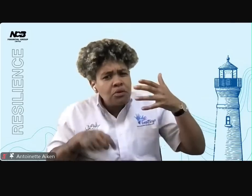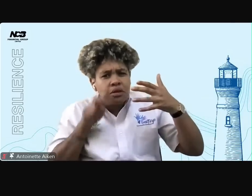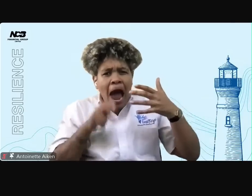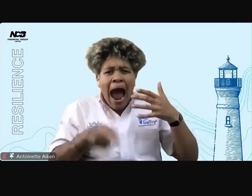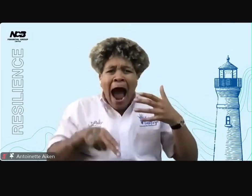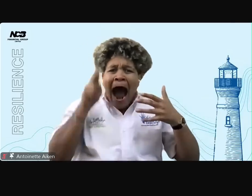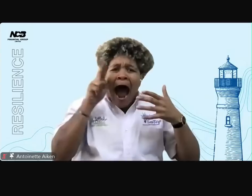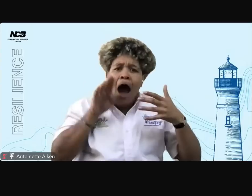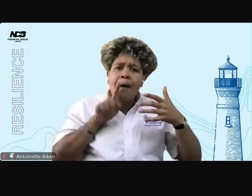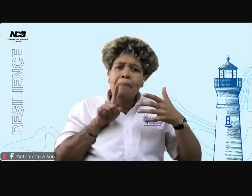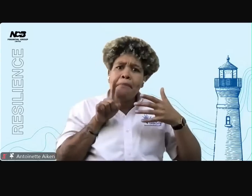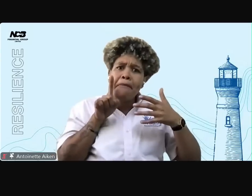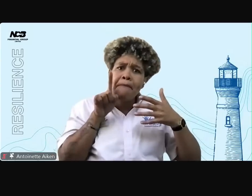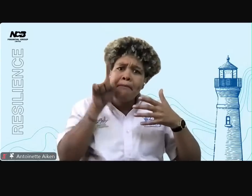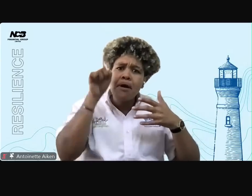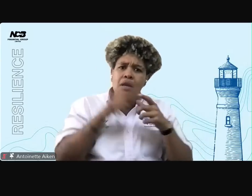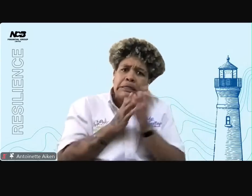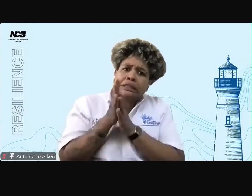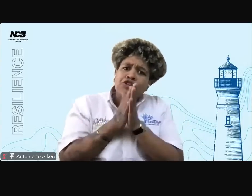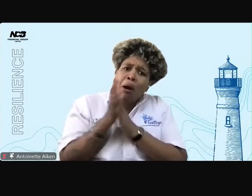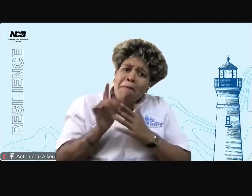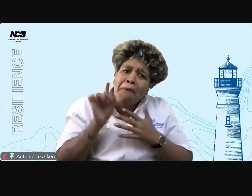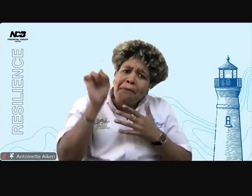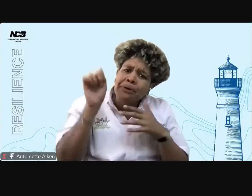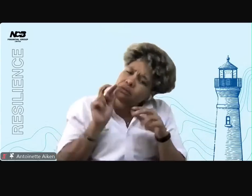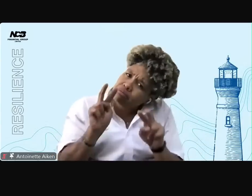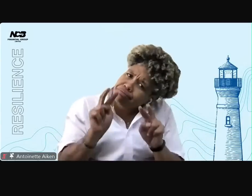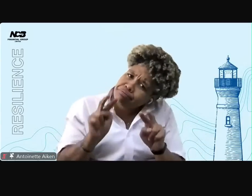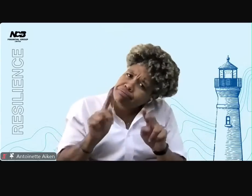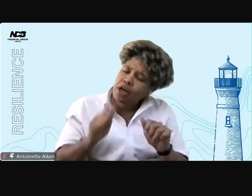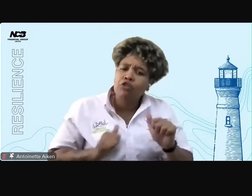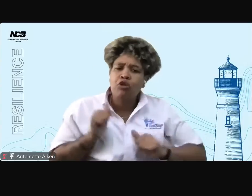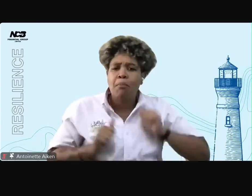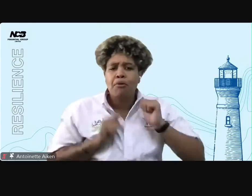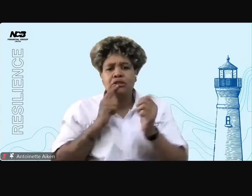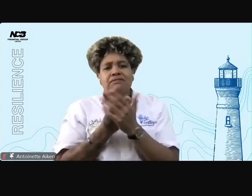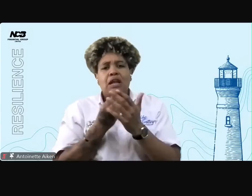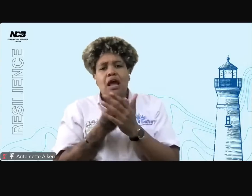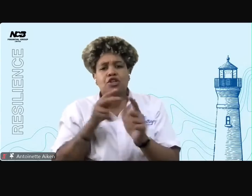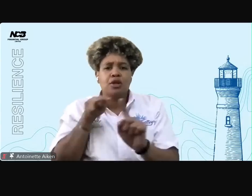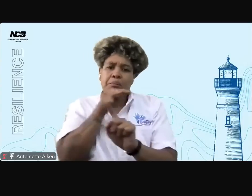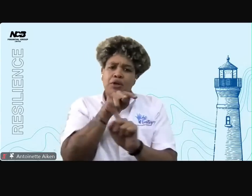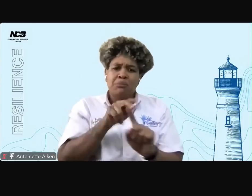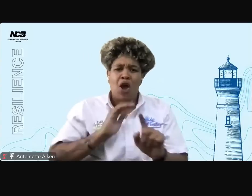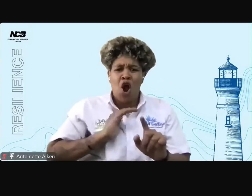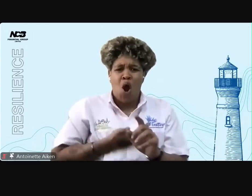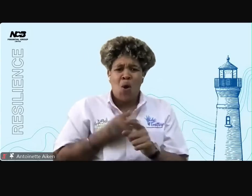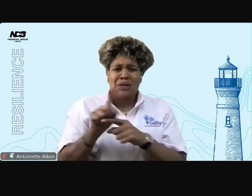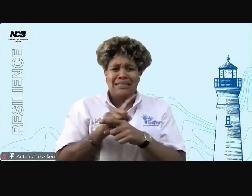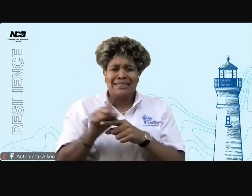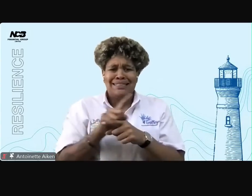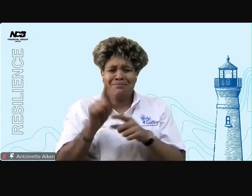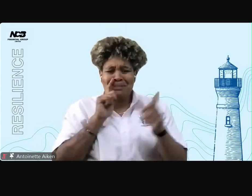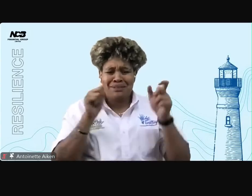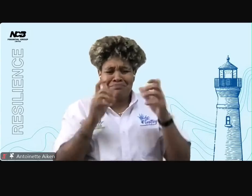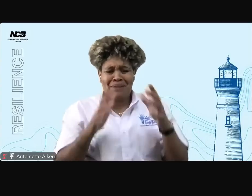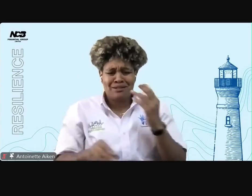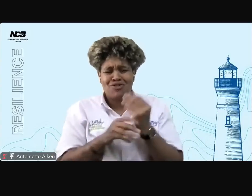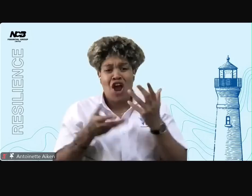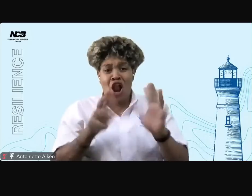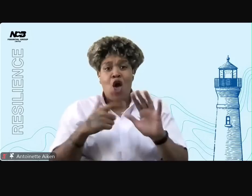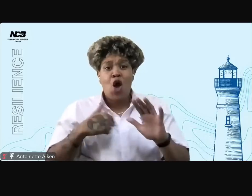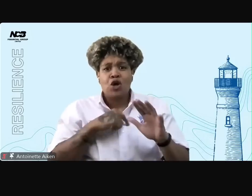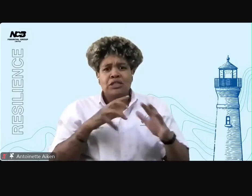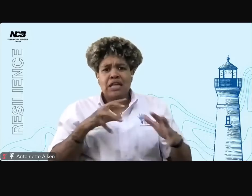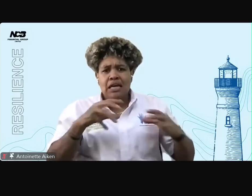and rising interest rates, maintaining a robust financial position. Our disciplined management has enabled us to